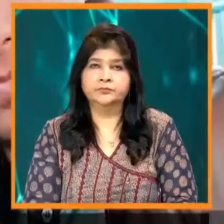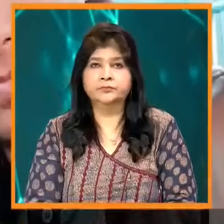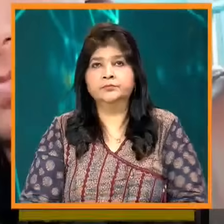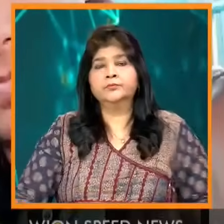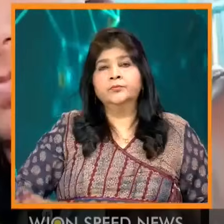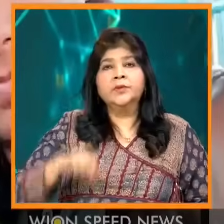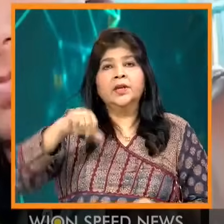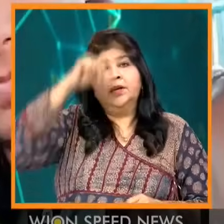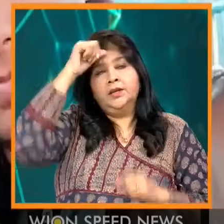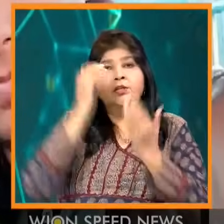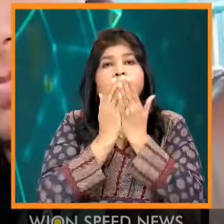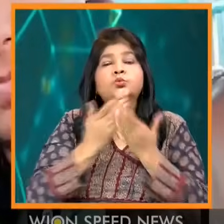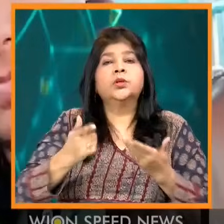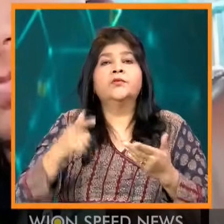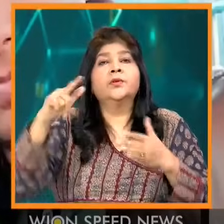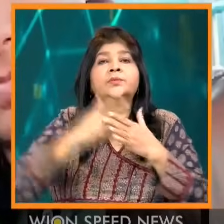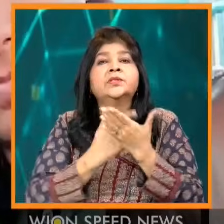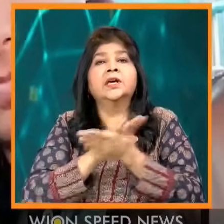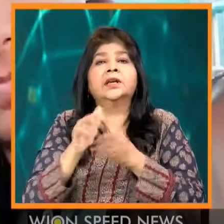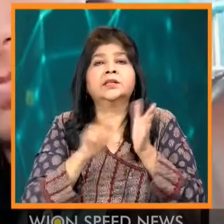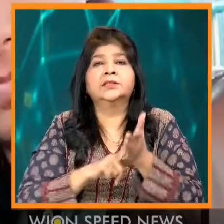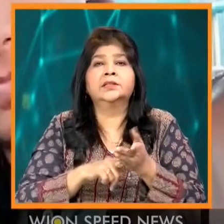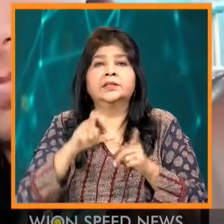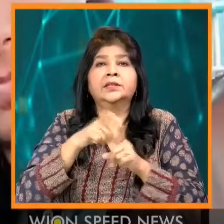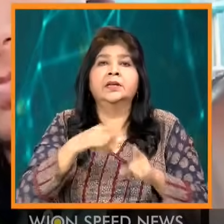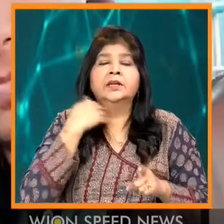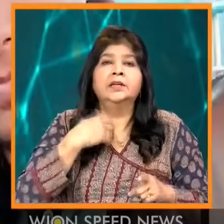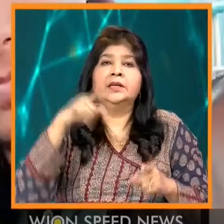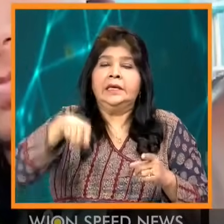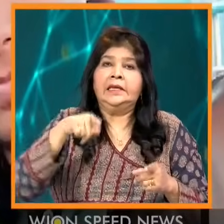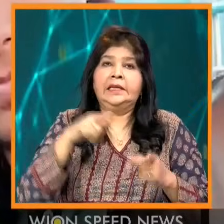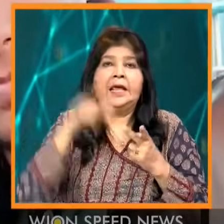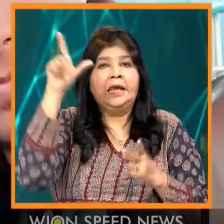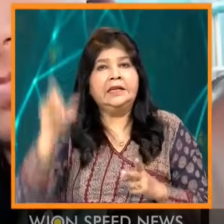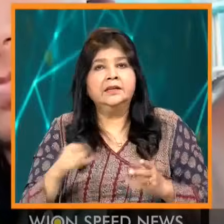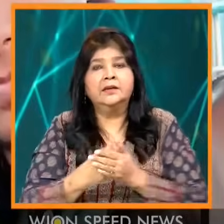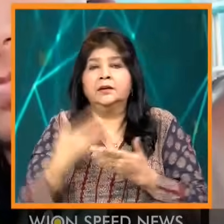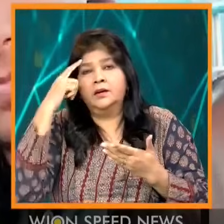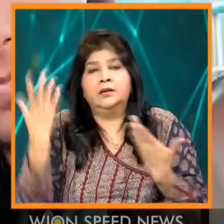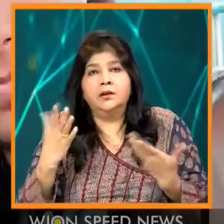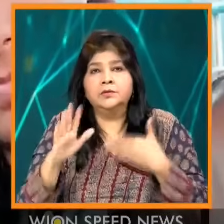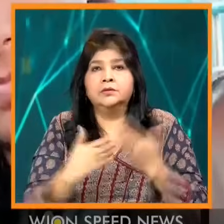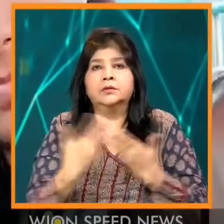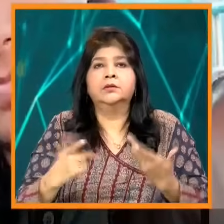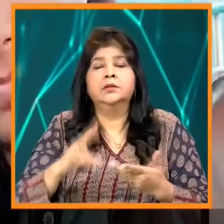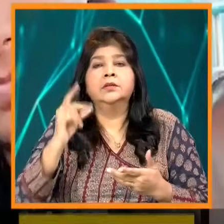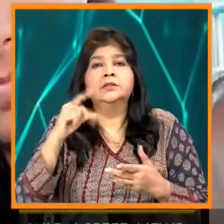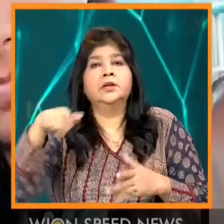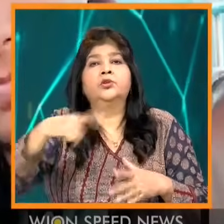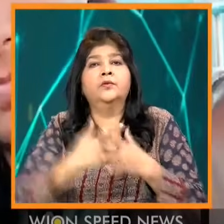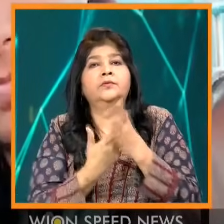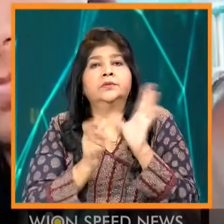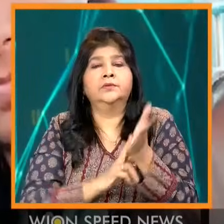An Indian student from Jharkhand's West Singhbum district died in Italy for unknown reasons on the